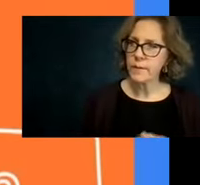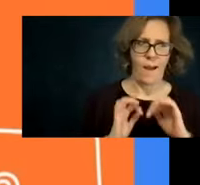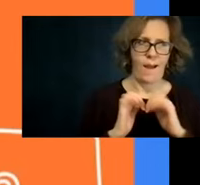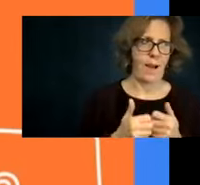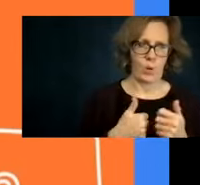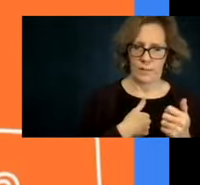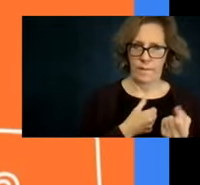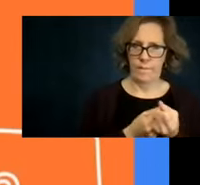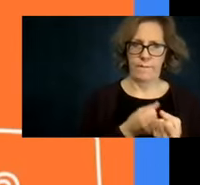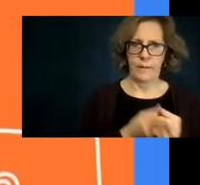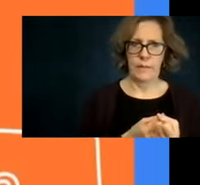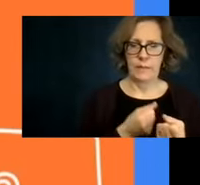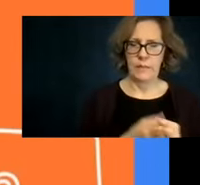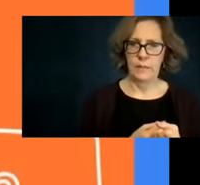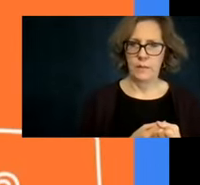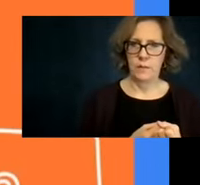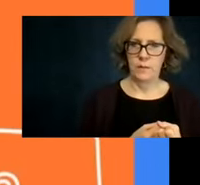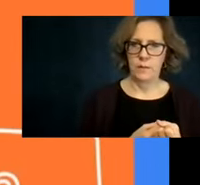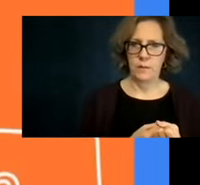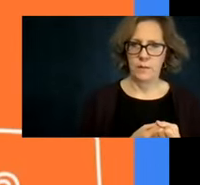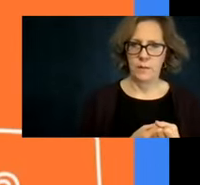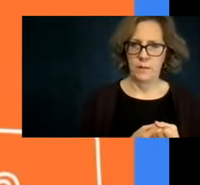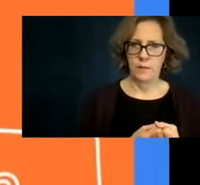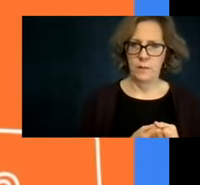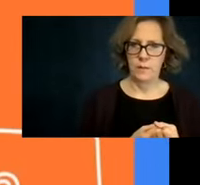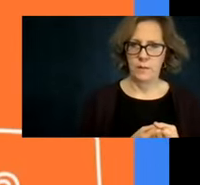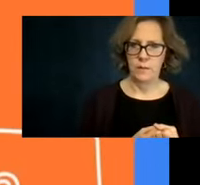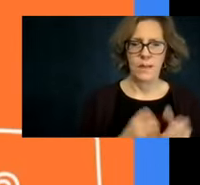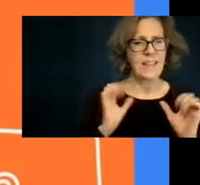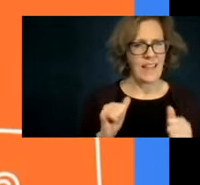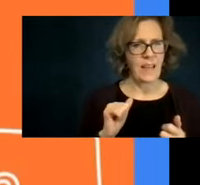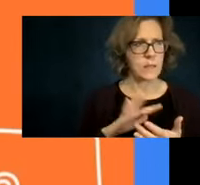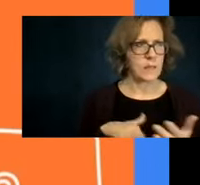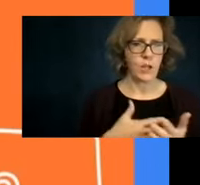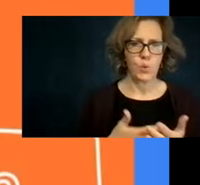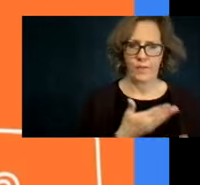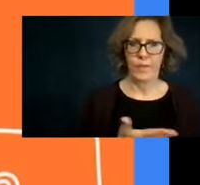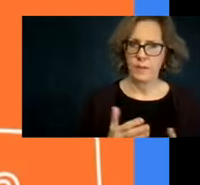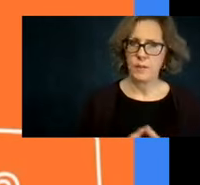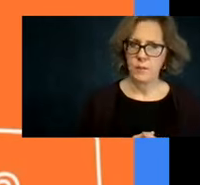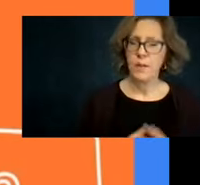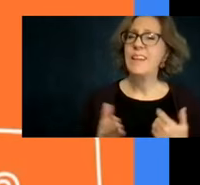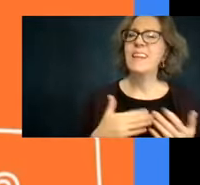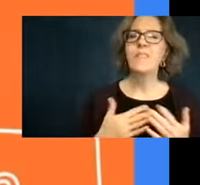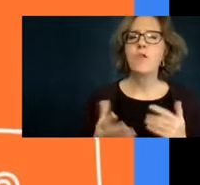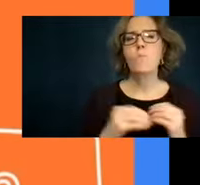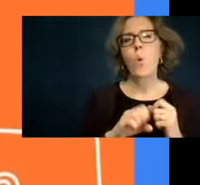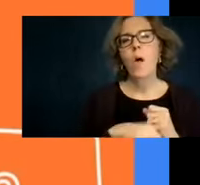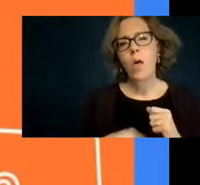self-advocates have the ability to schedule things, even though it's slower,